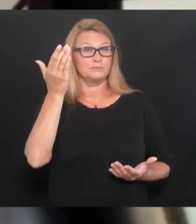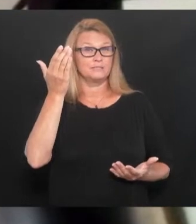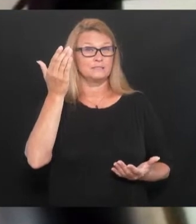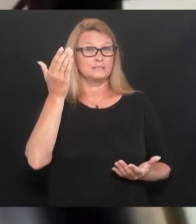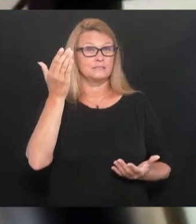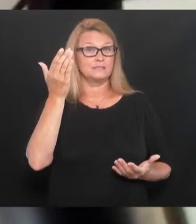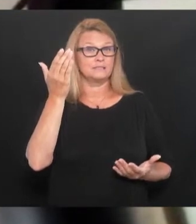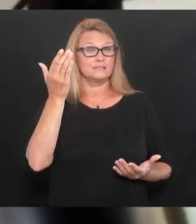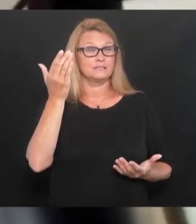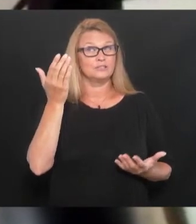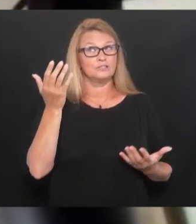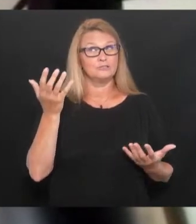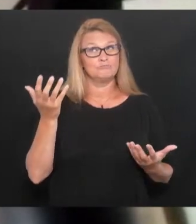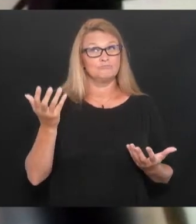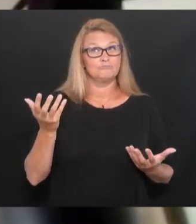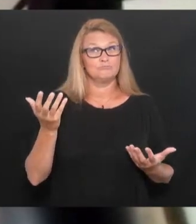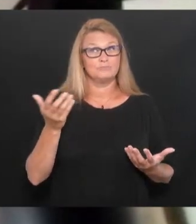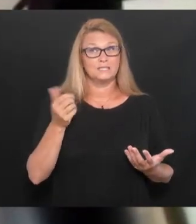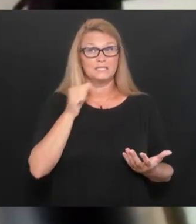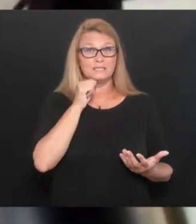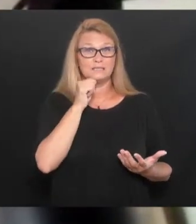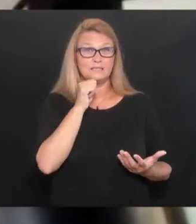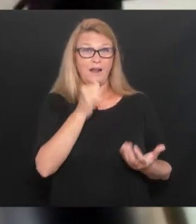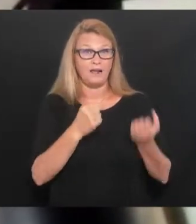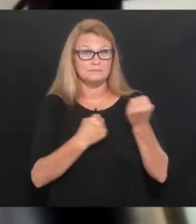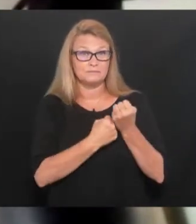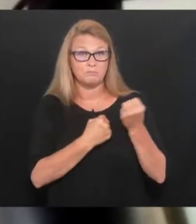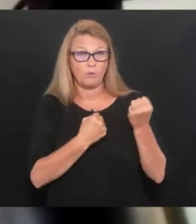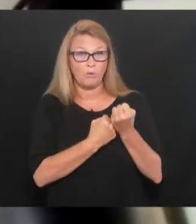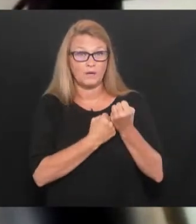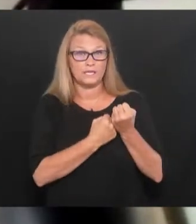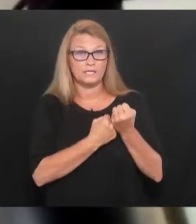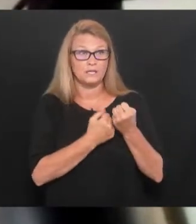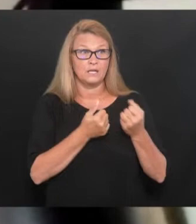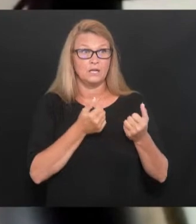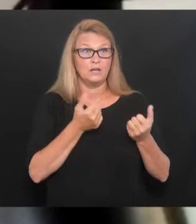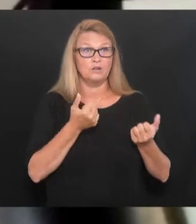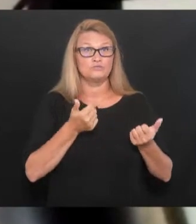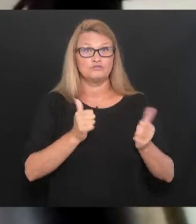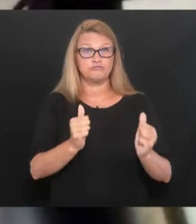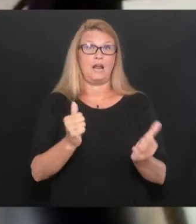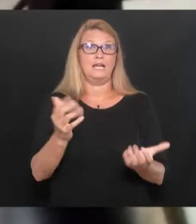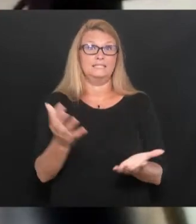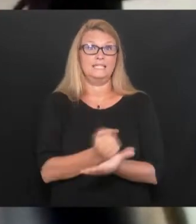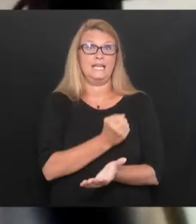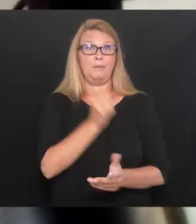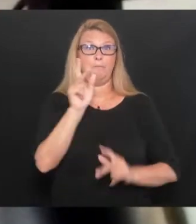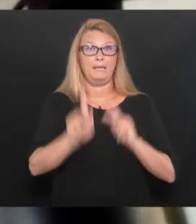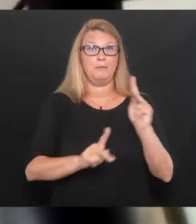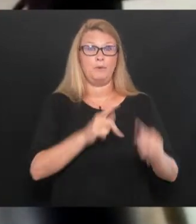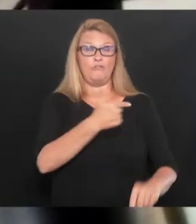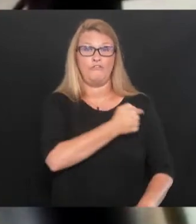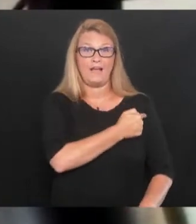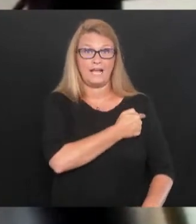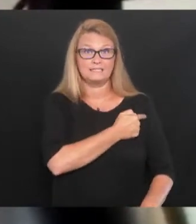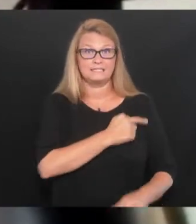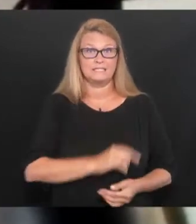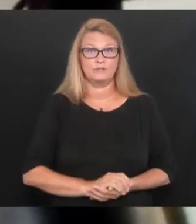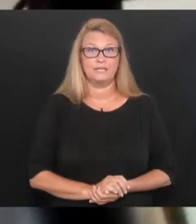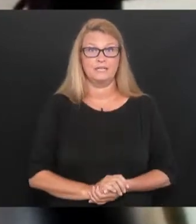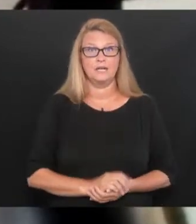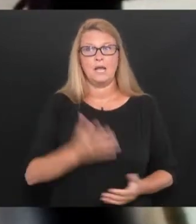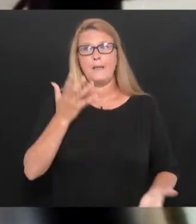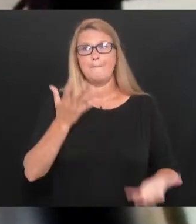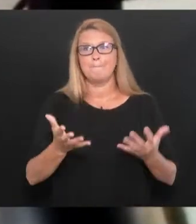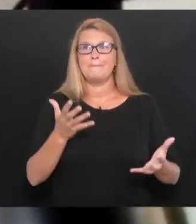hurt and probably set back the effort of trying to get people vaccinated by over